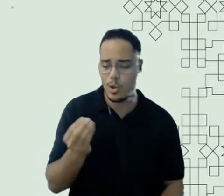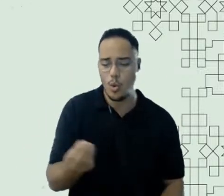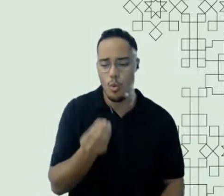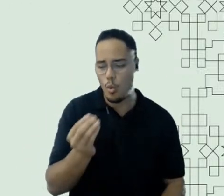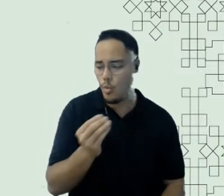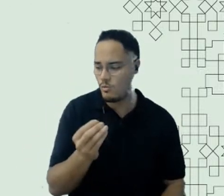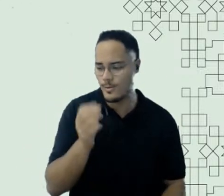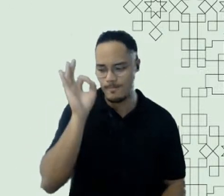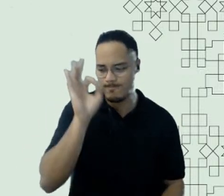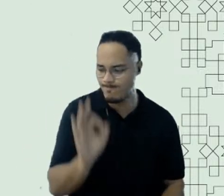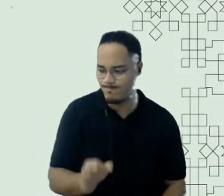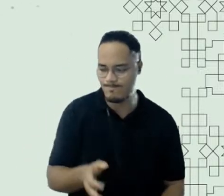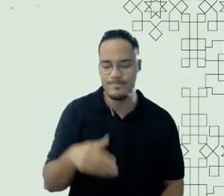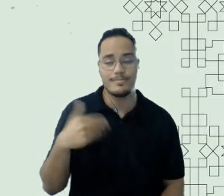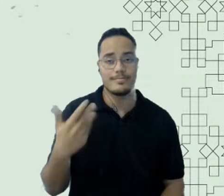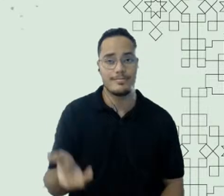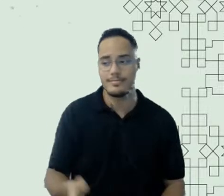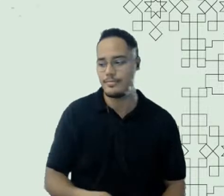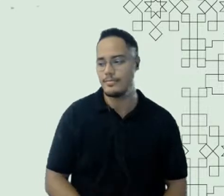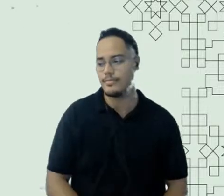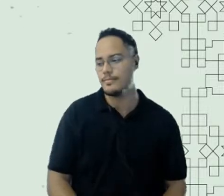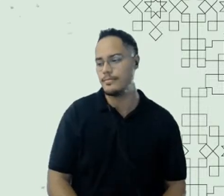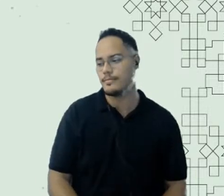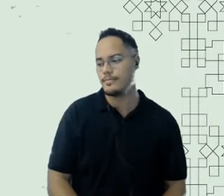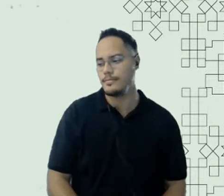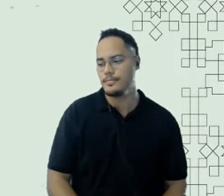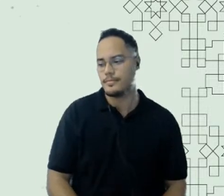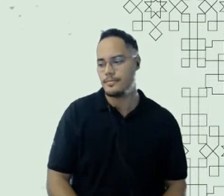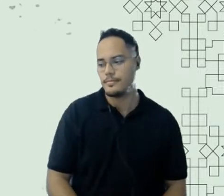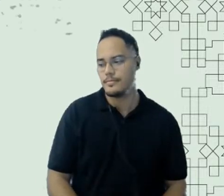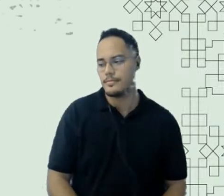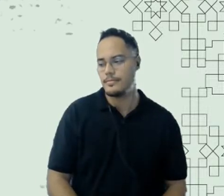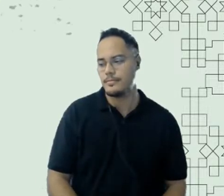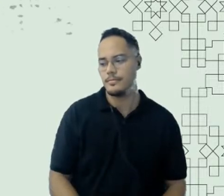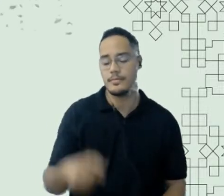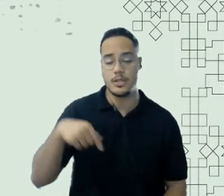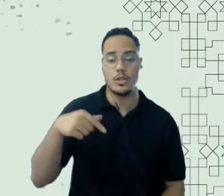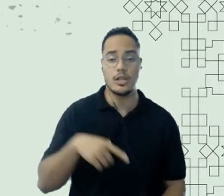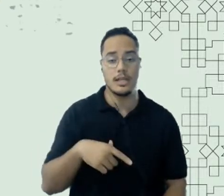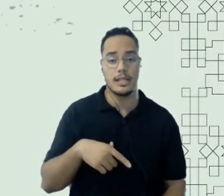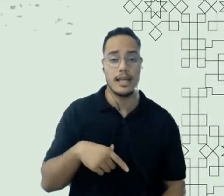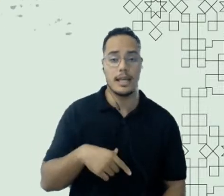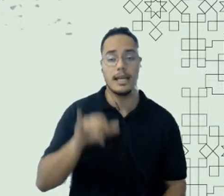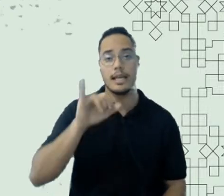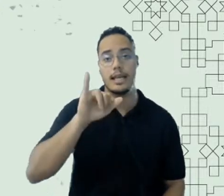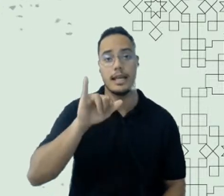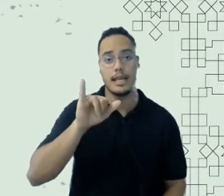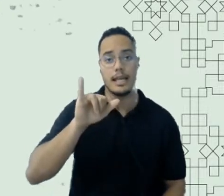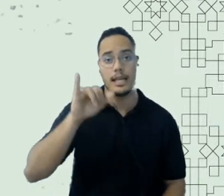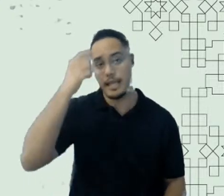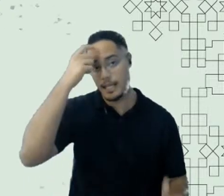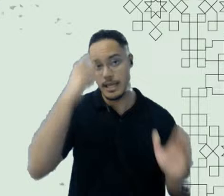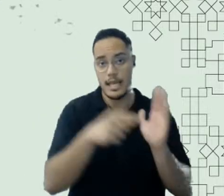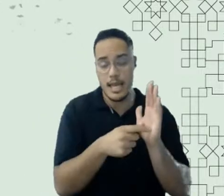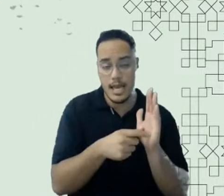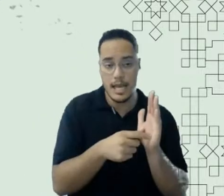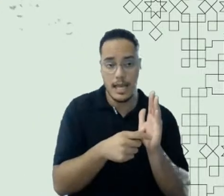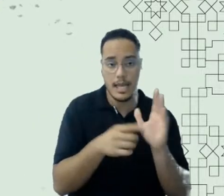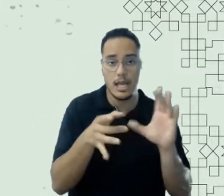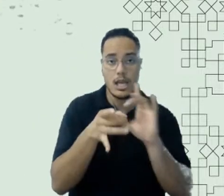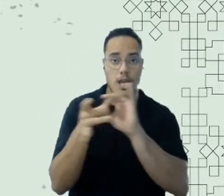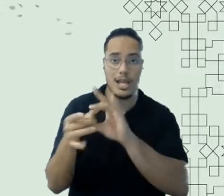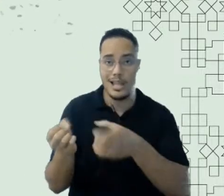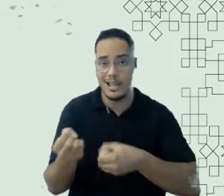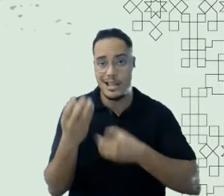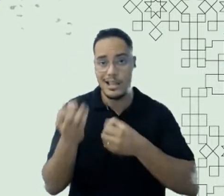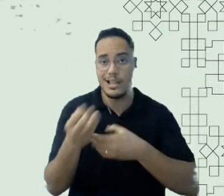for training purposes of the generative AI models, etc. And there was still some doubt whether it could apply to